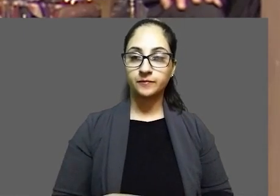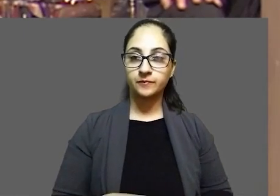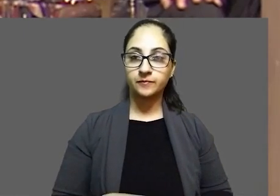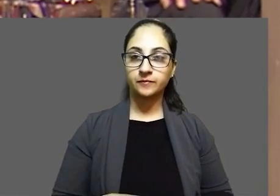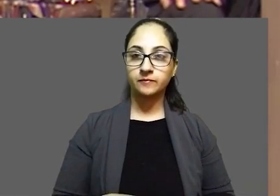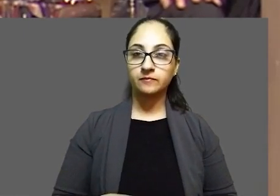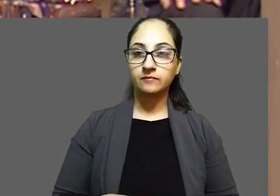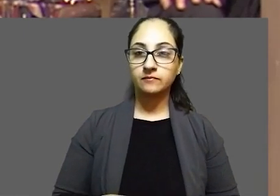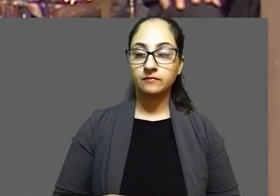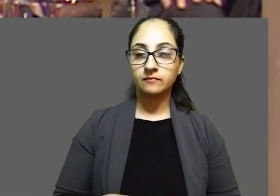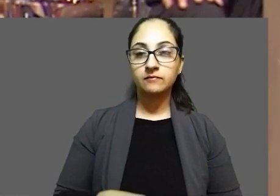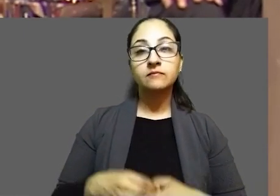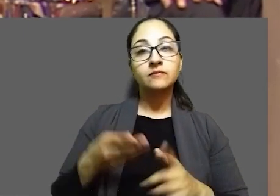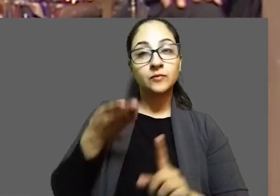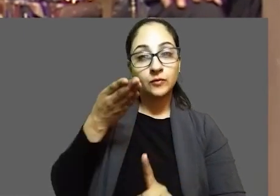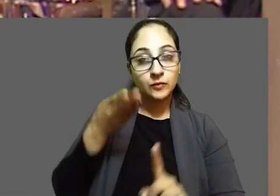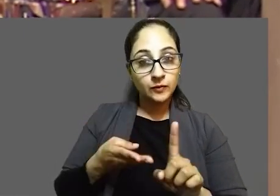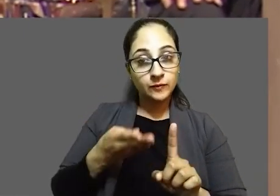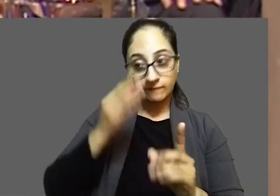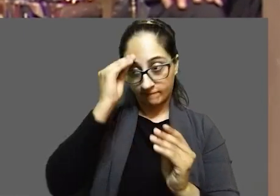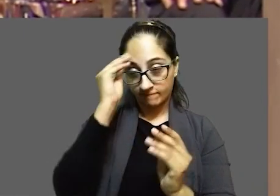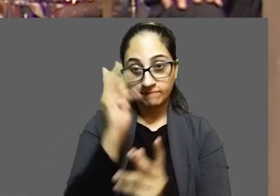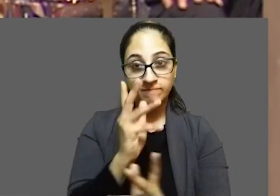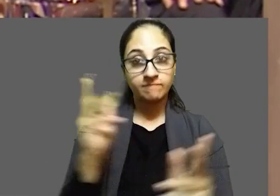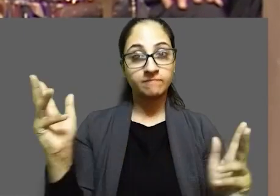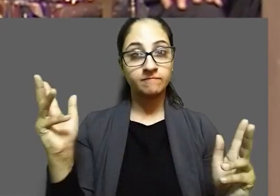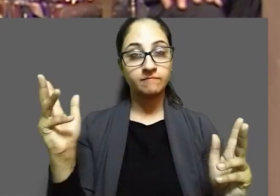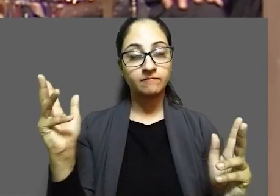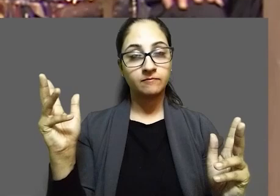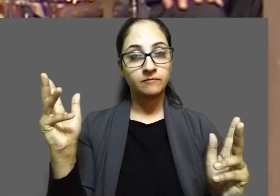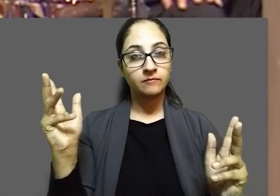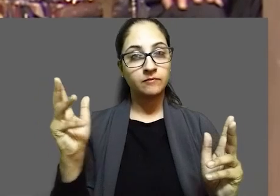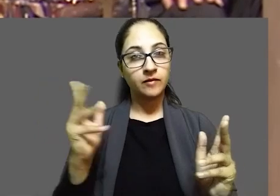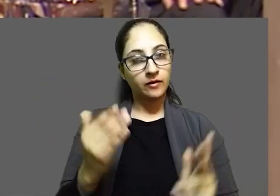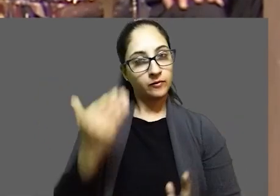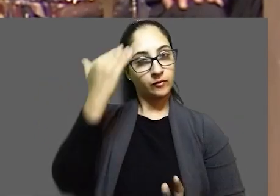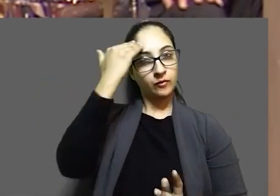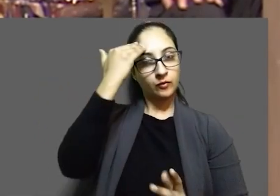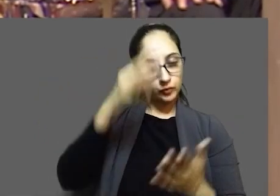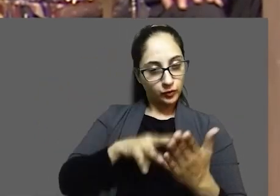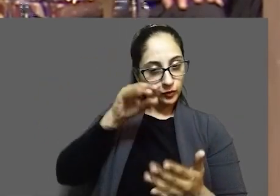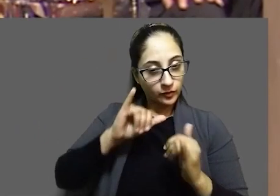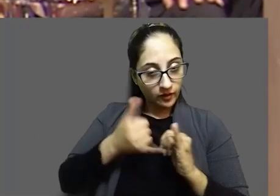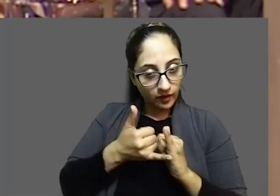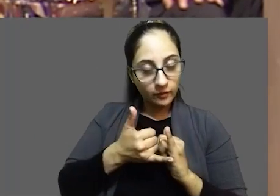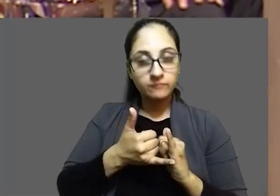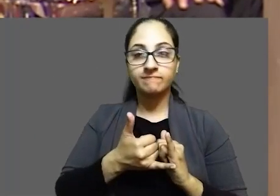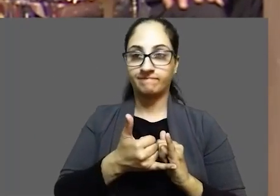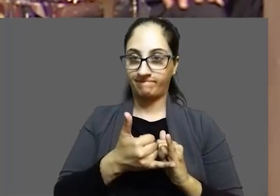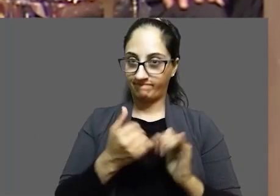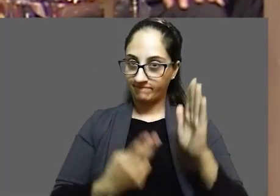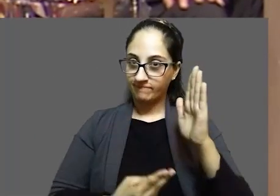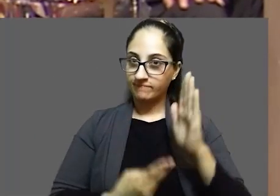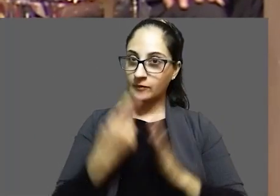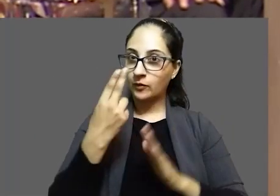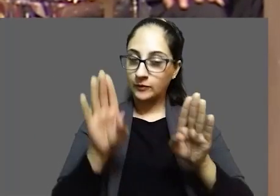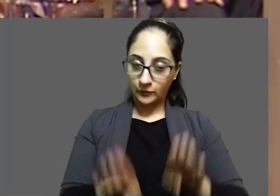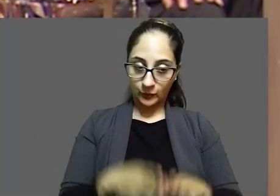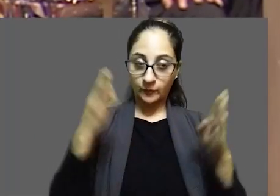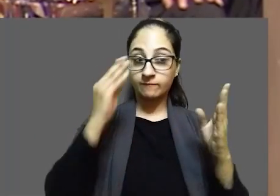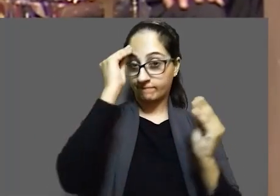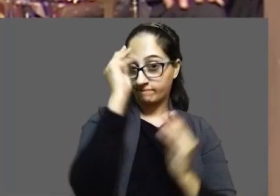What he thus is telling us is that we find knowledge best by admitting